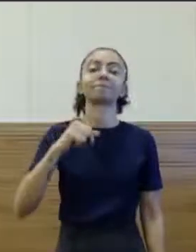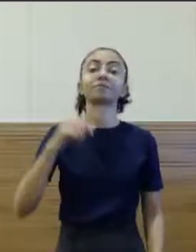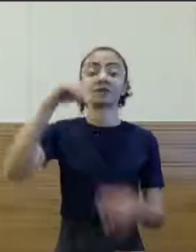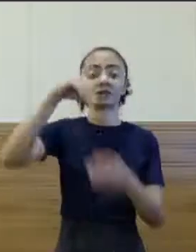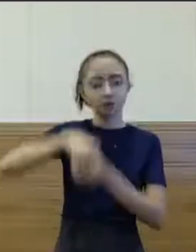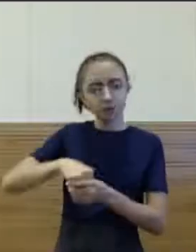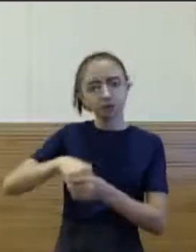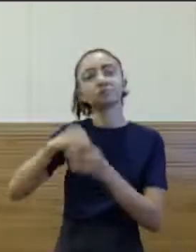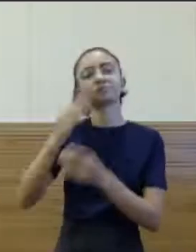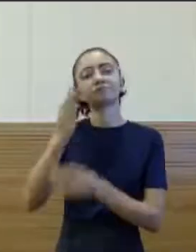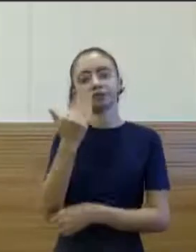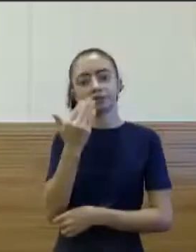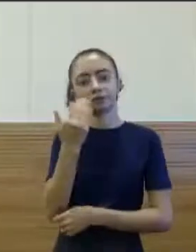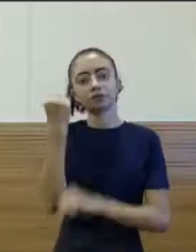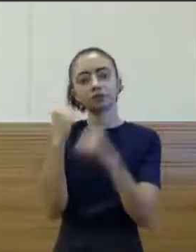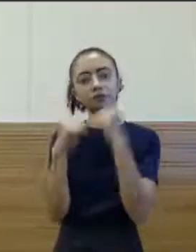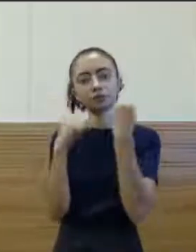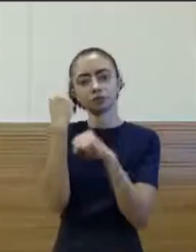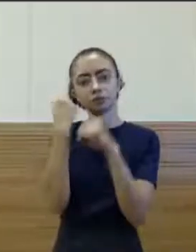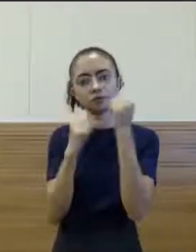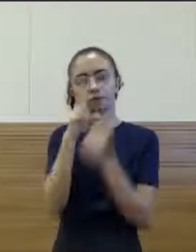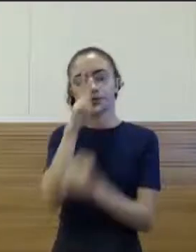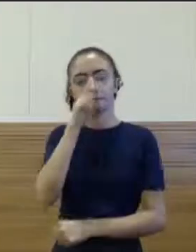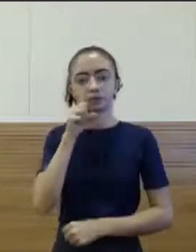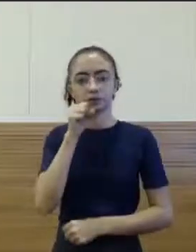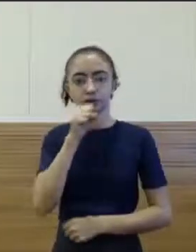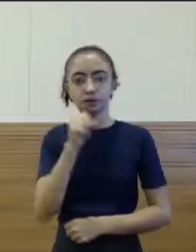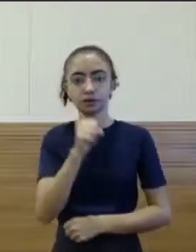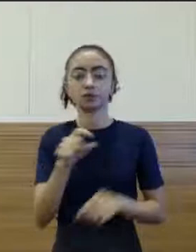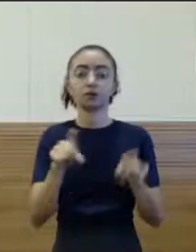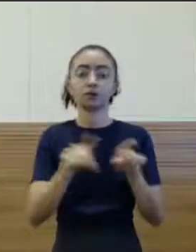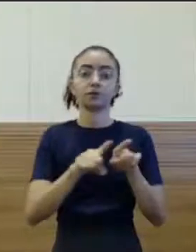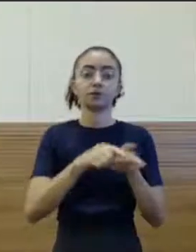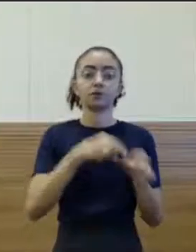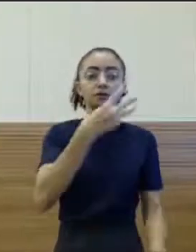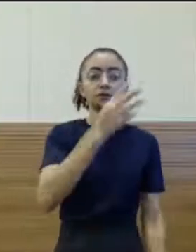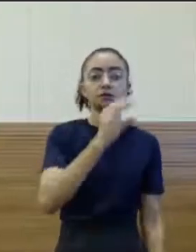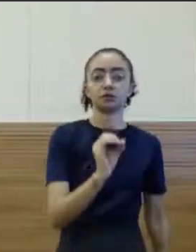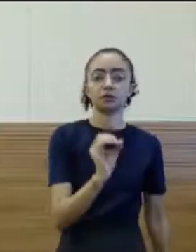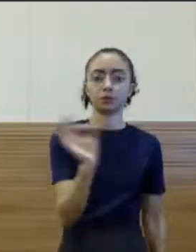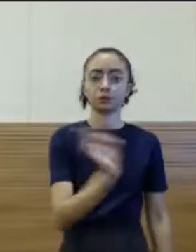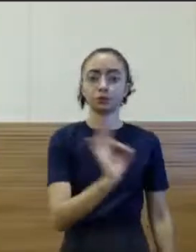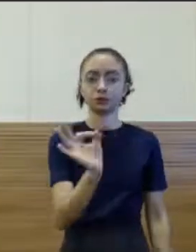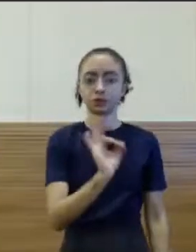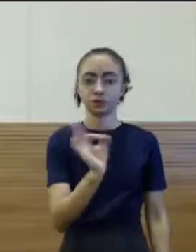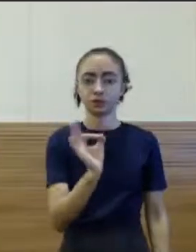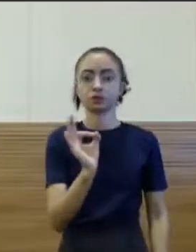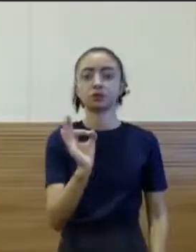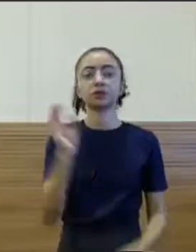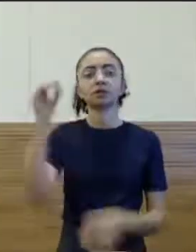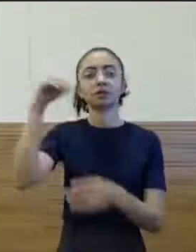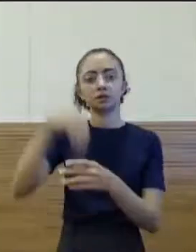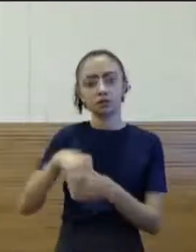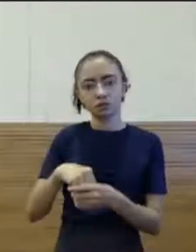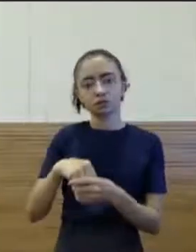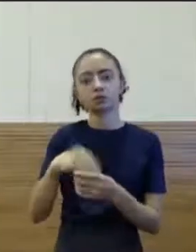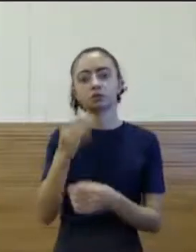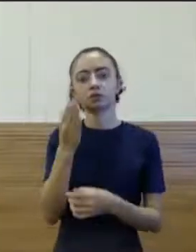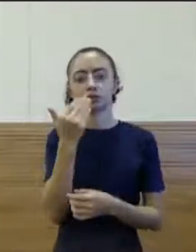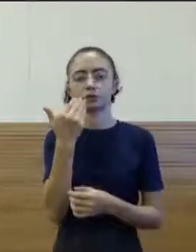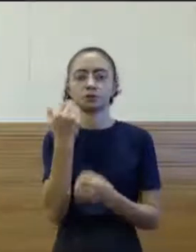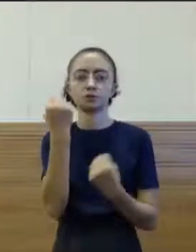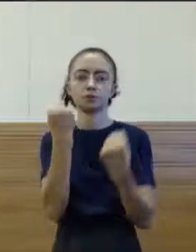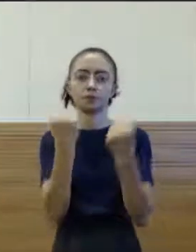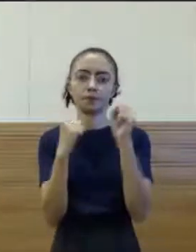are coming from ultra processed foods, and some 30% in the processed foods. So in the case